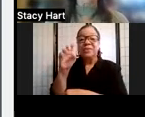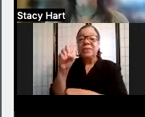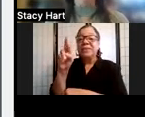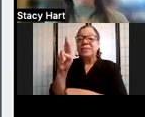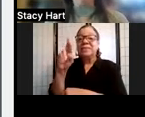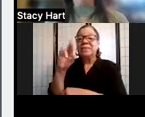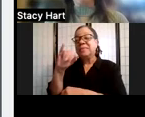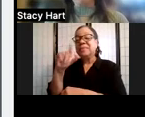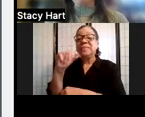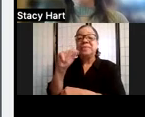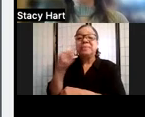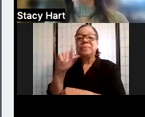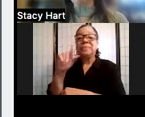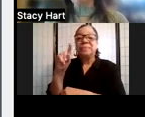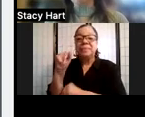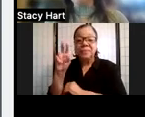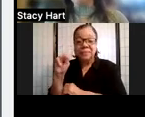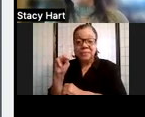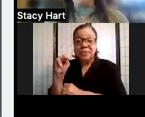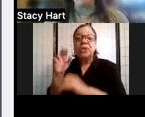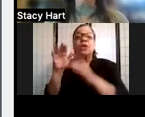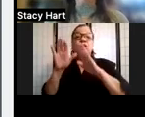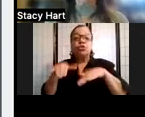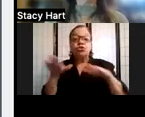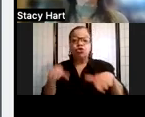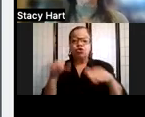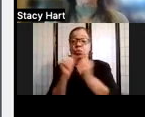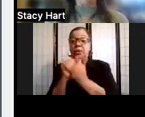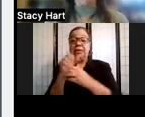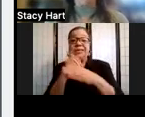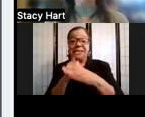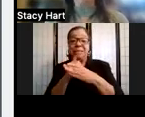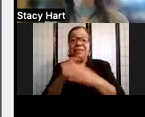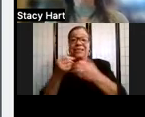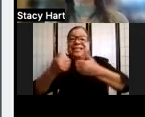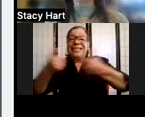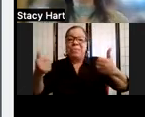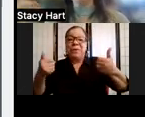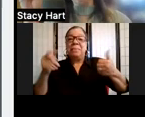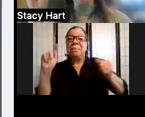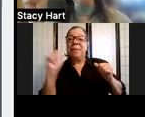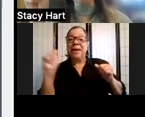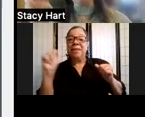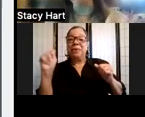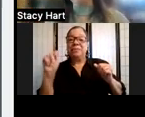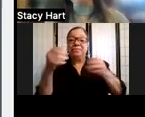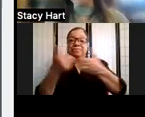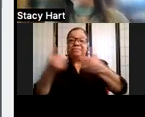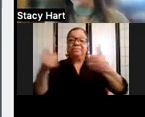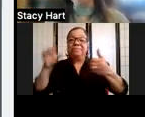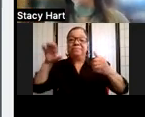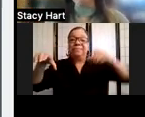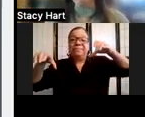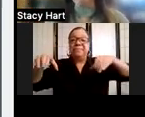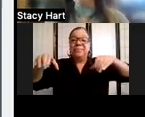Children with disabilities were housed in separate classrooms, so they were supposed to be receiving